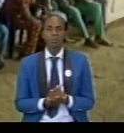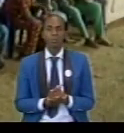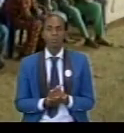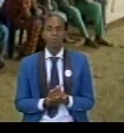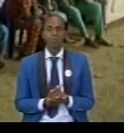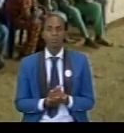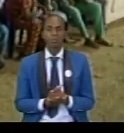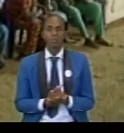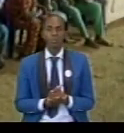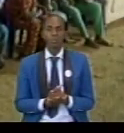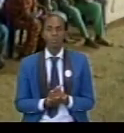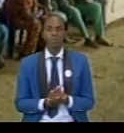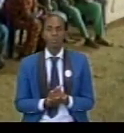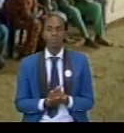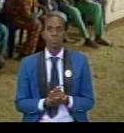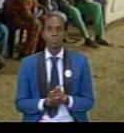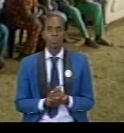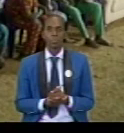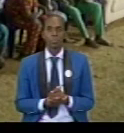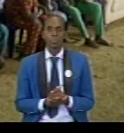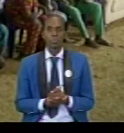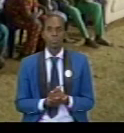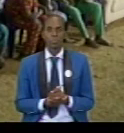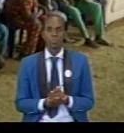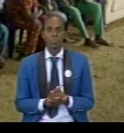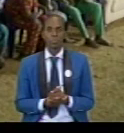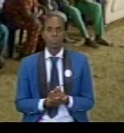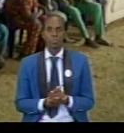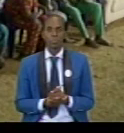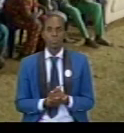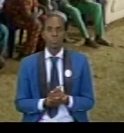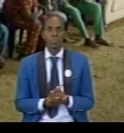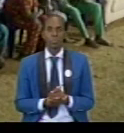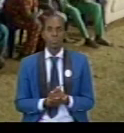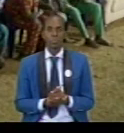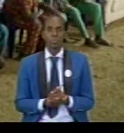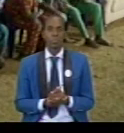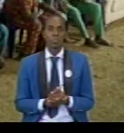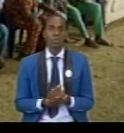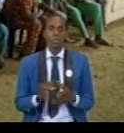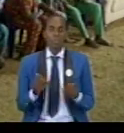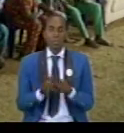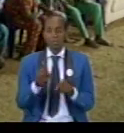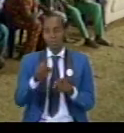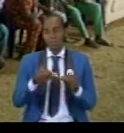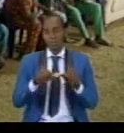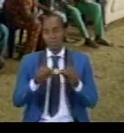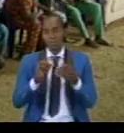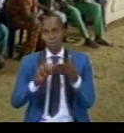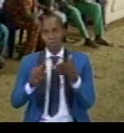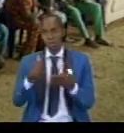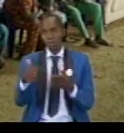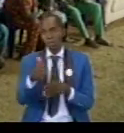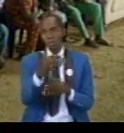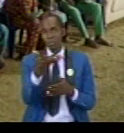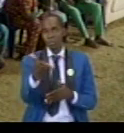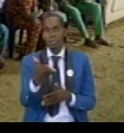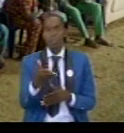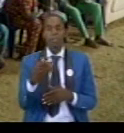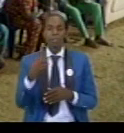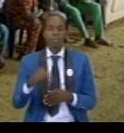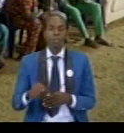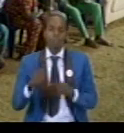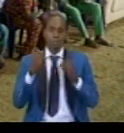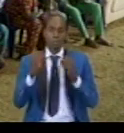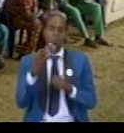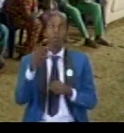Online testimony now while you are checking your own here. God is moving. The power of God is moving.